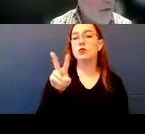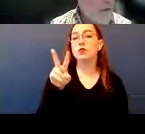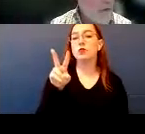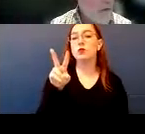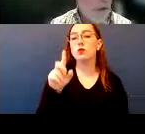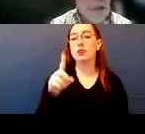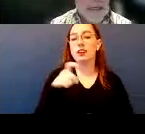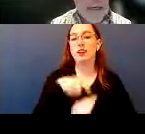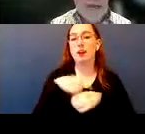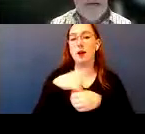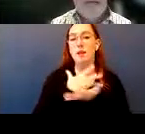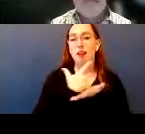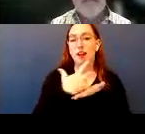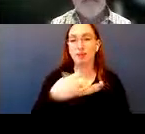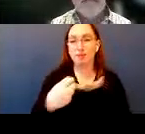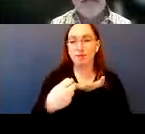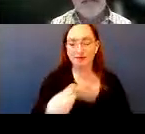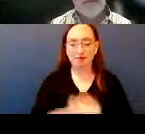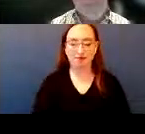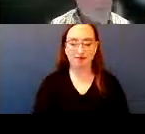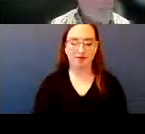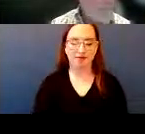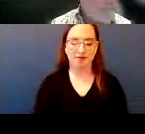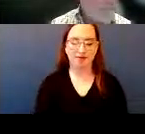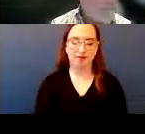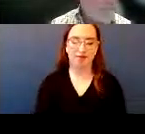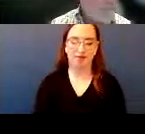2, 1. Thank you.